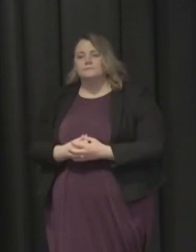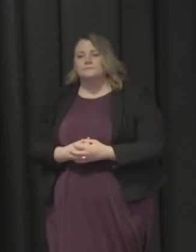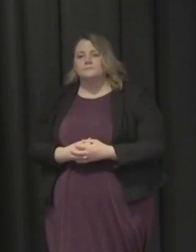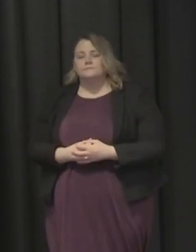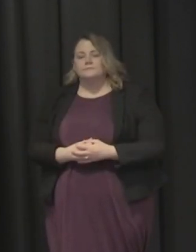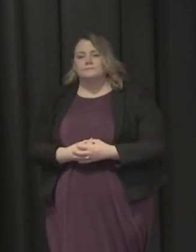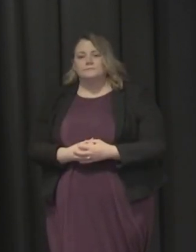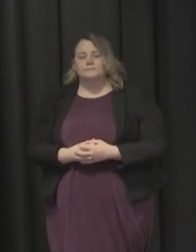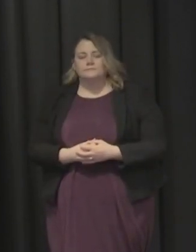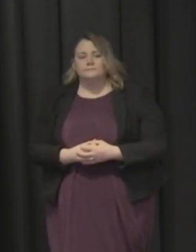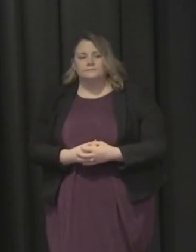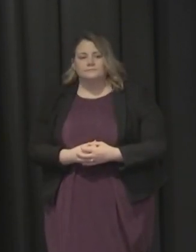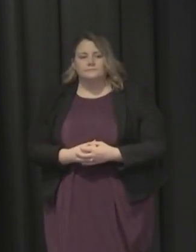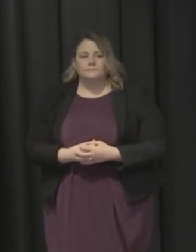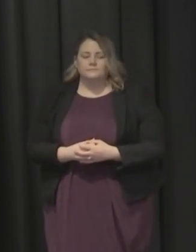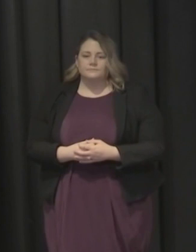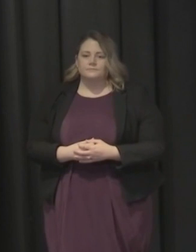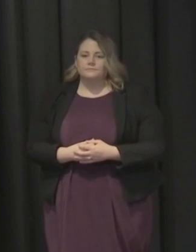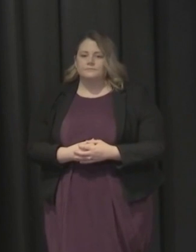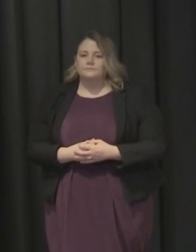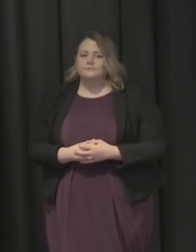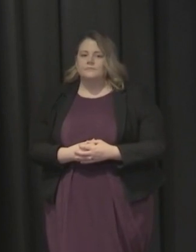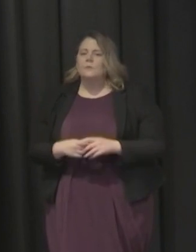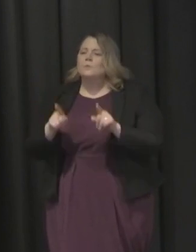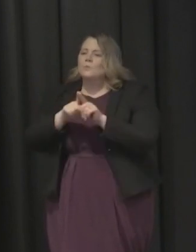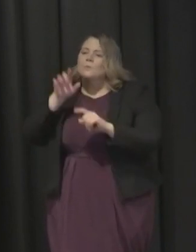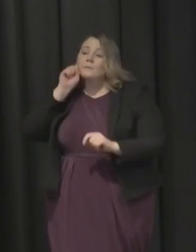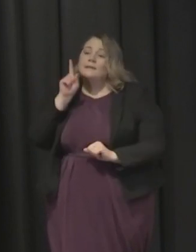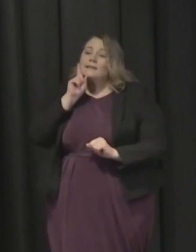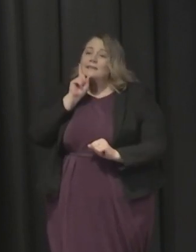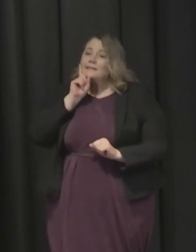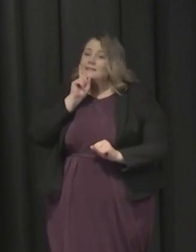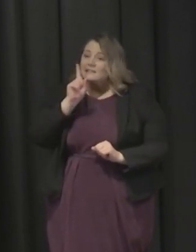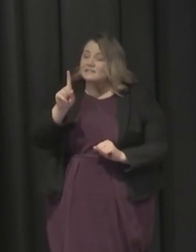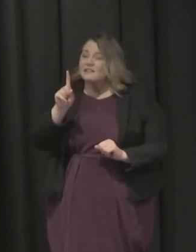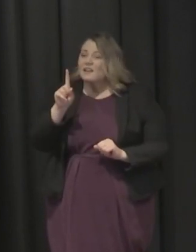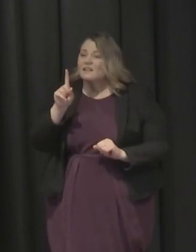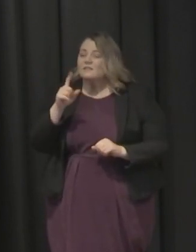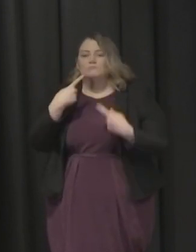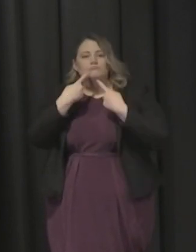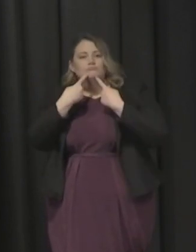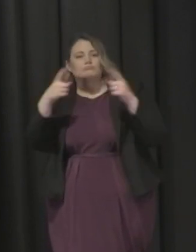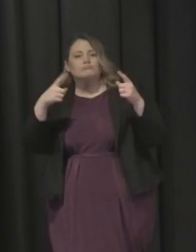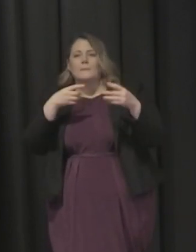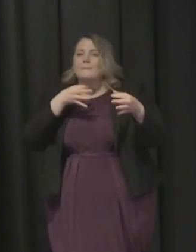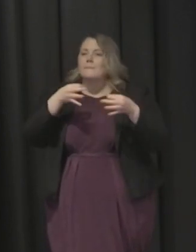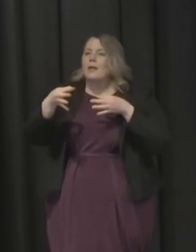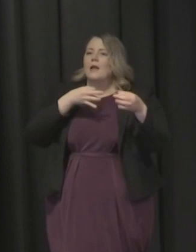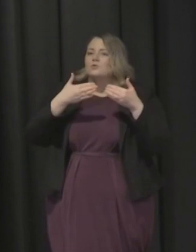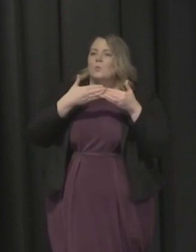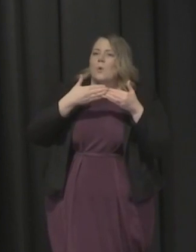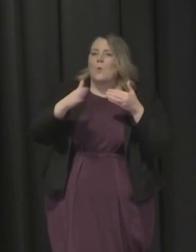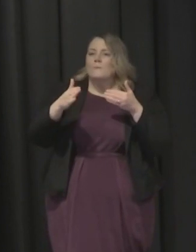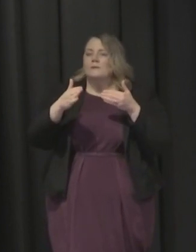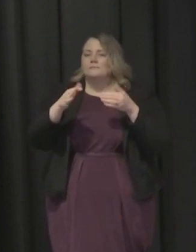departmental representatives, the discussions that they've had with Minister Allen and Minister Pakula as well. This has been quite an